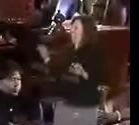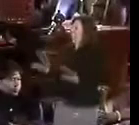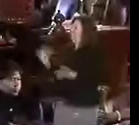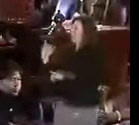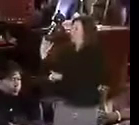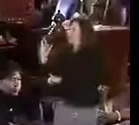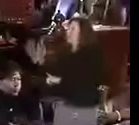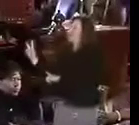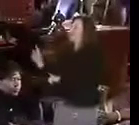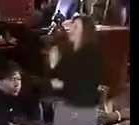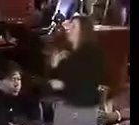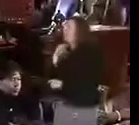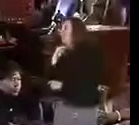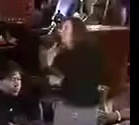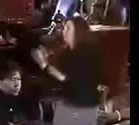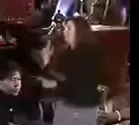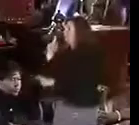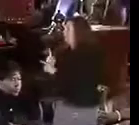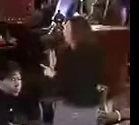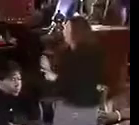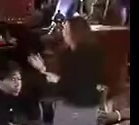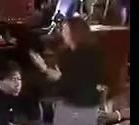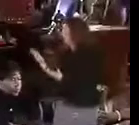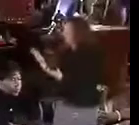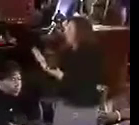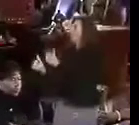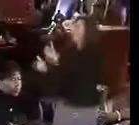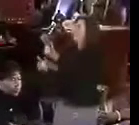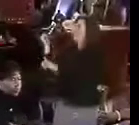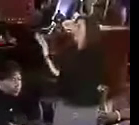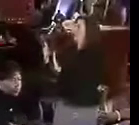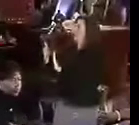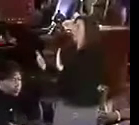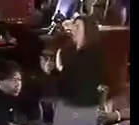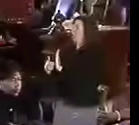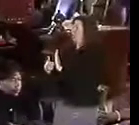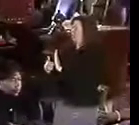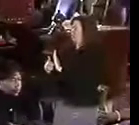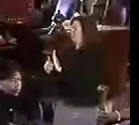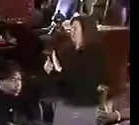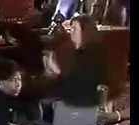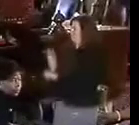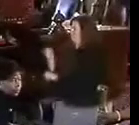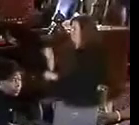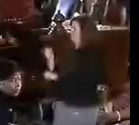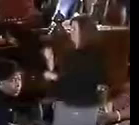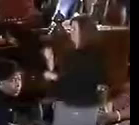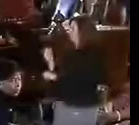or a Ronald Reagan and do the right thing. And the right thing is to have majority rule in the Senate. So